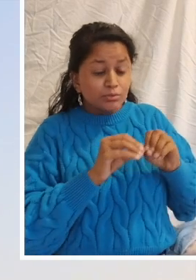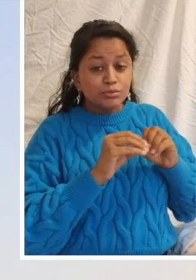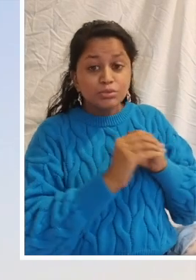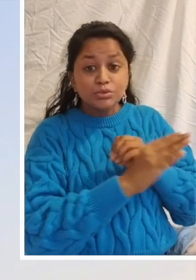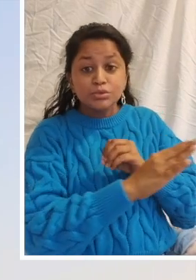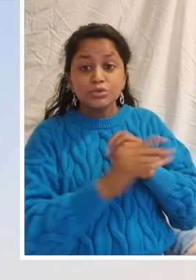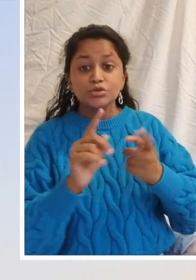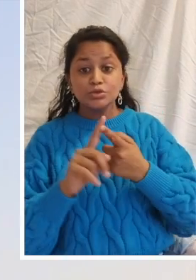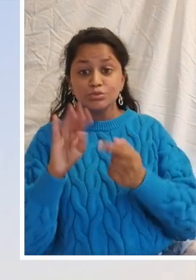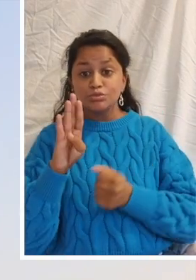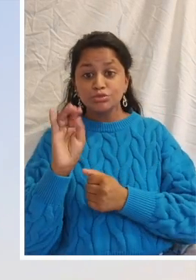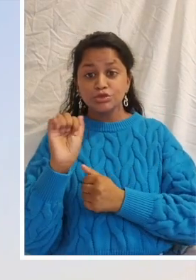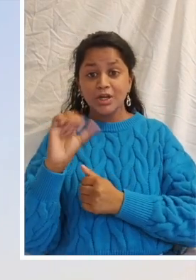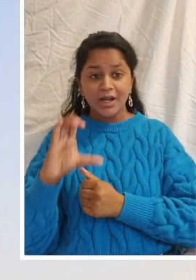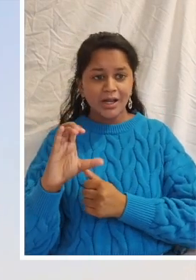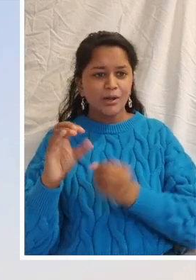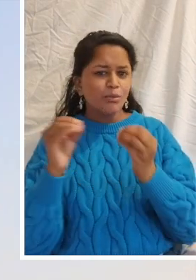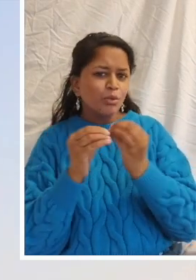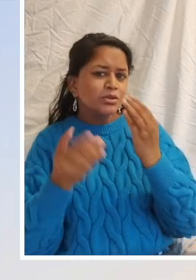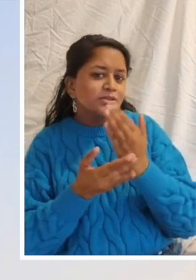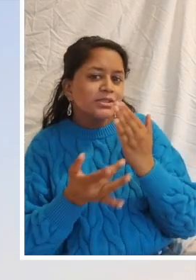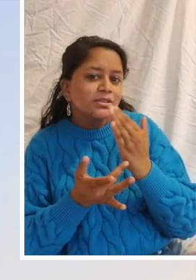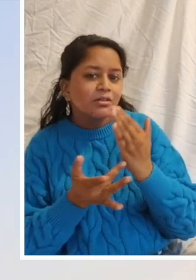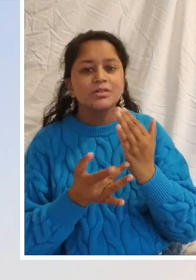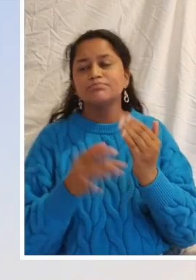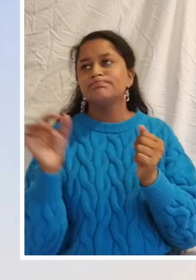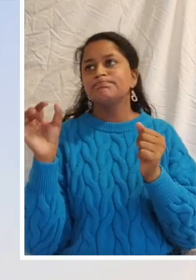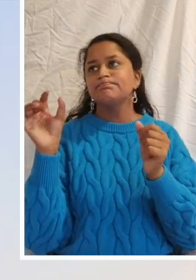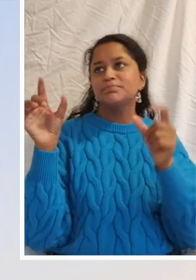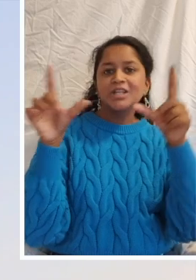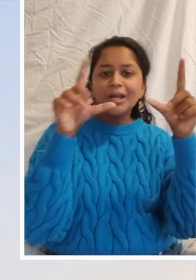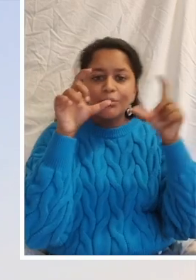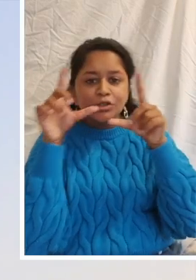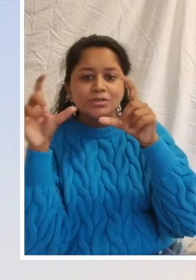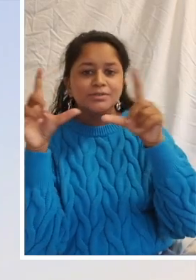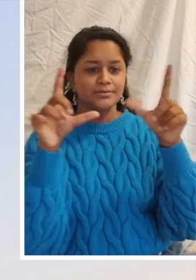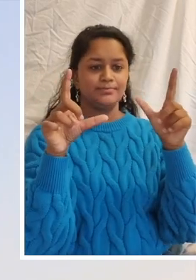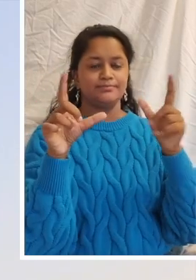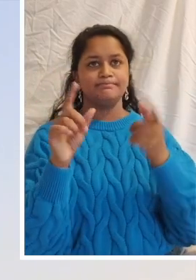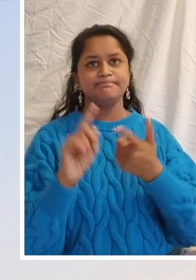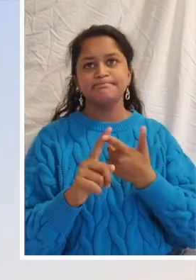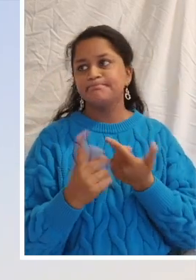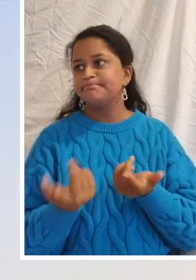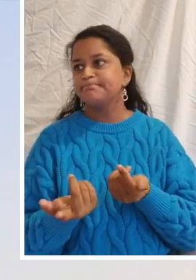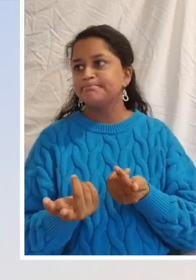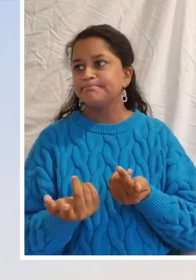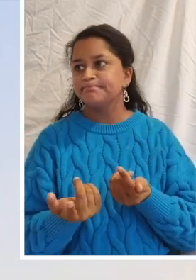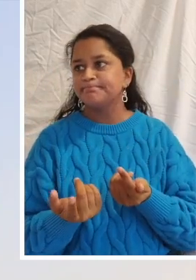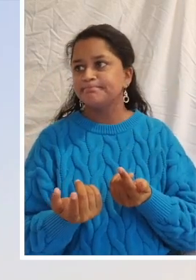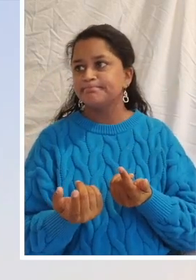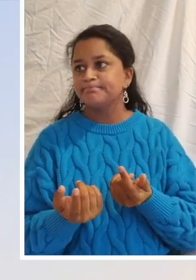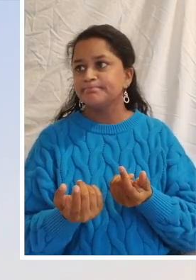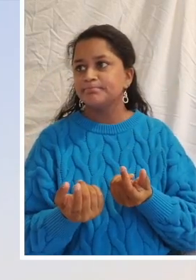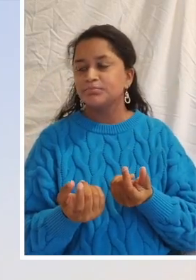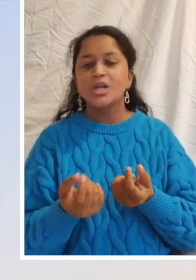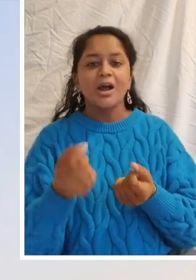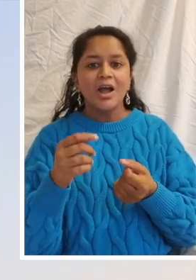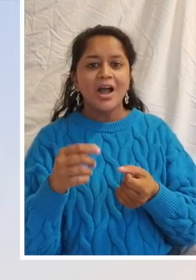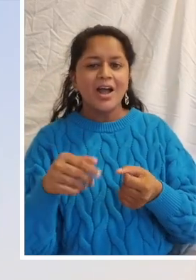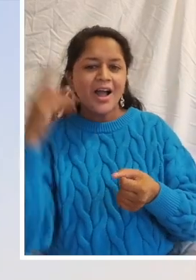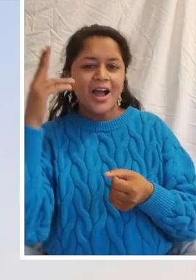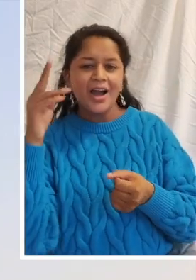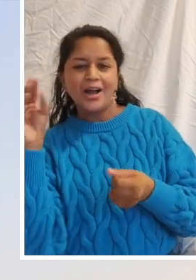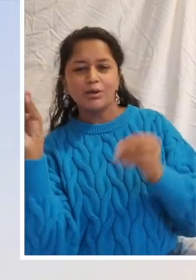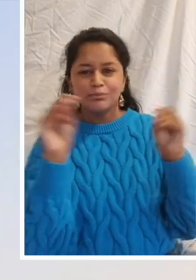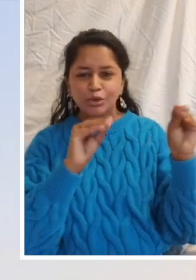in the future to expand the program to the Brac and actually utilize different technologies, maybe some more cameras,